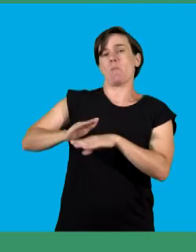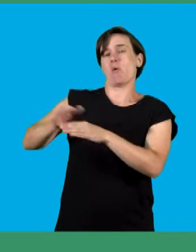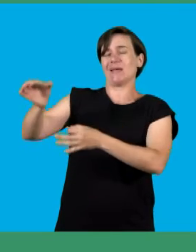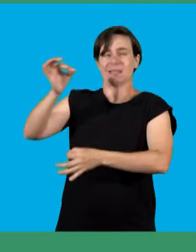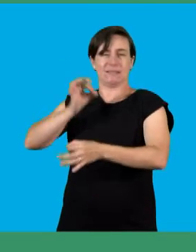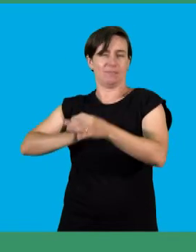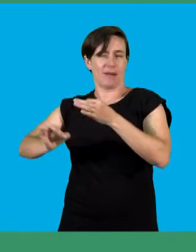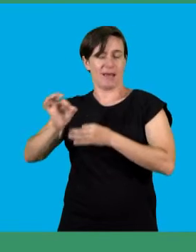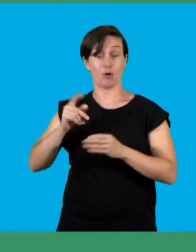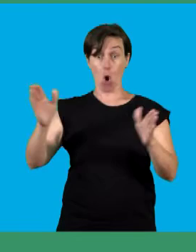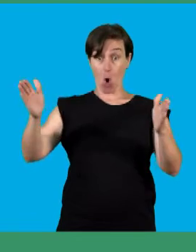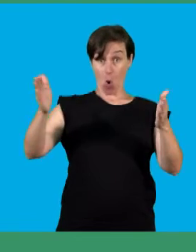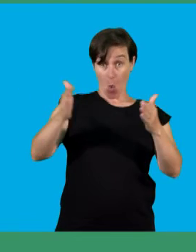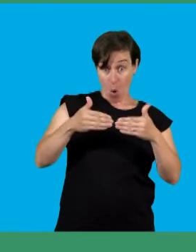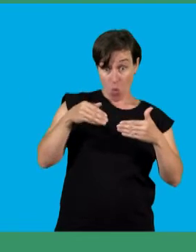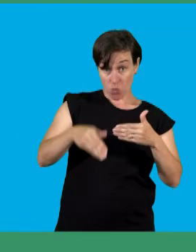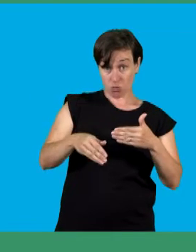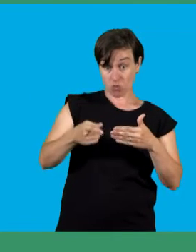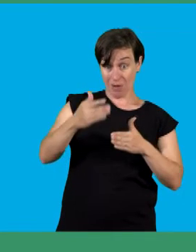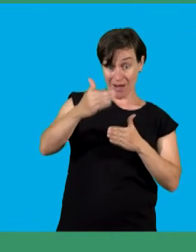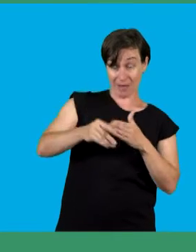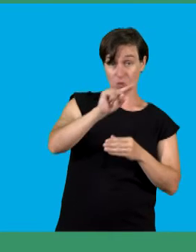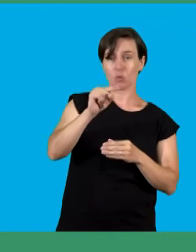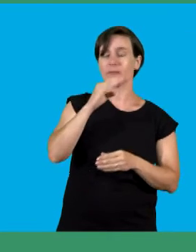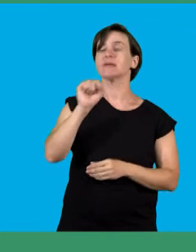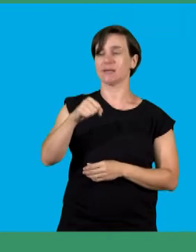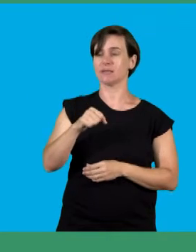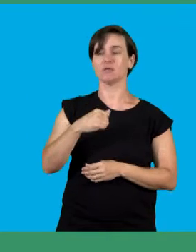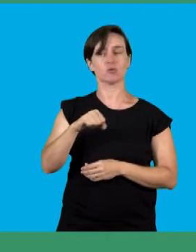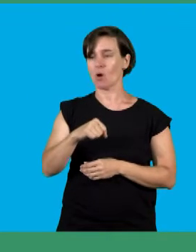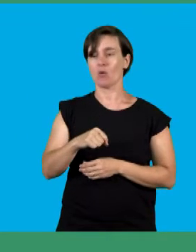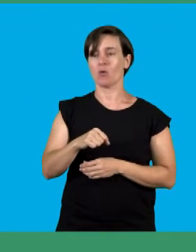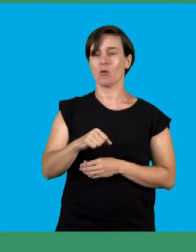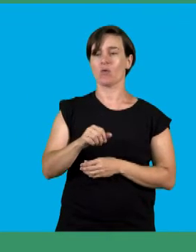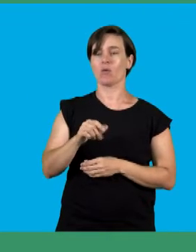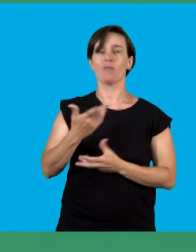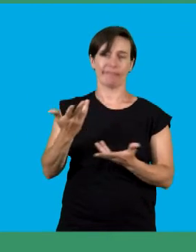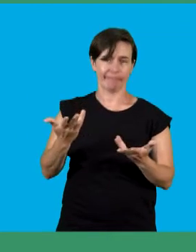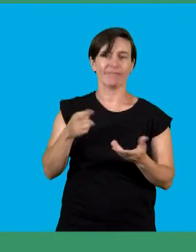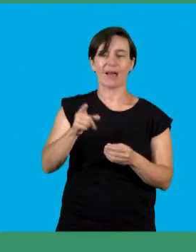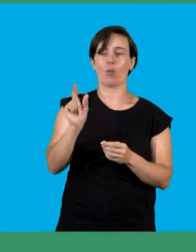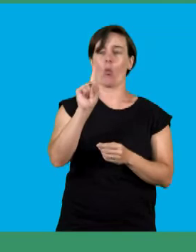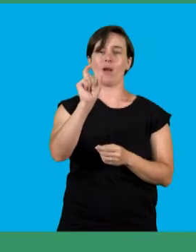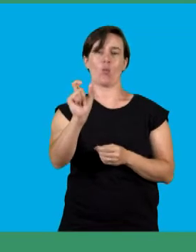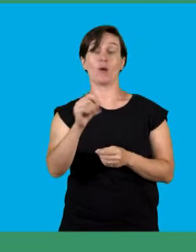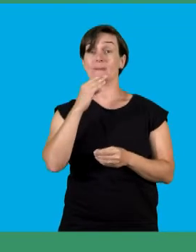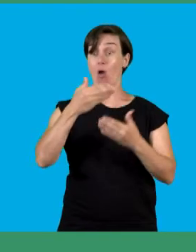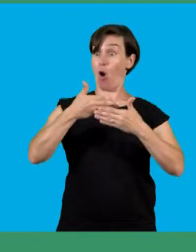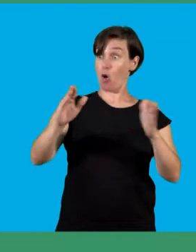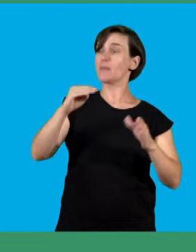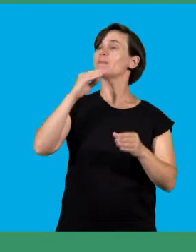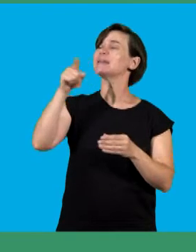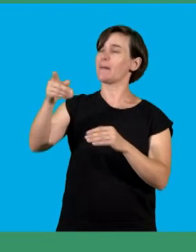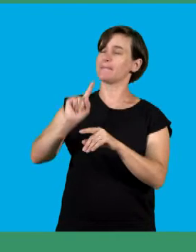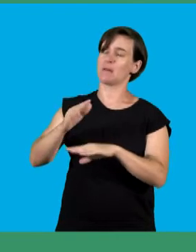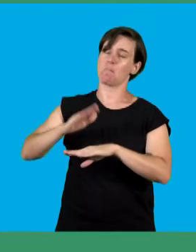to explain. Unlike closed-ended, closed-ended questions are those yes, no type of questions, or the questions whereby you just have to tick. So